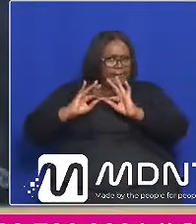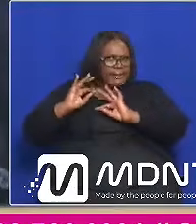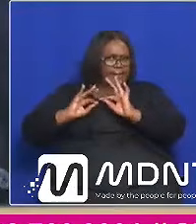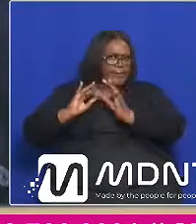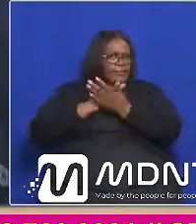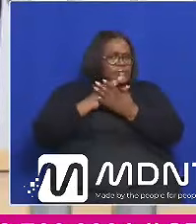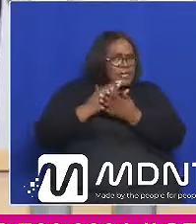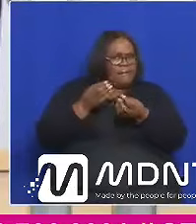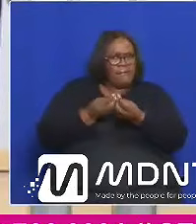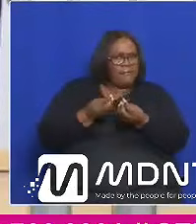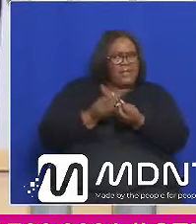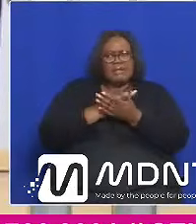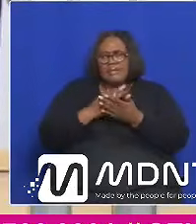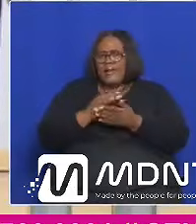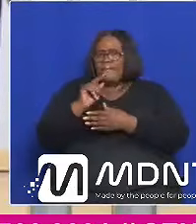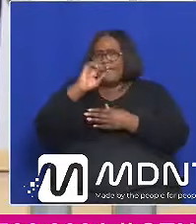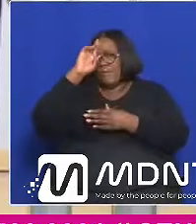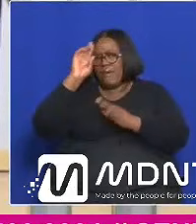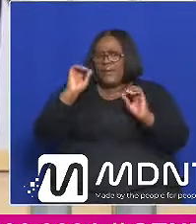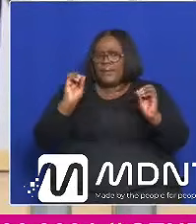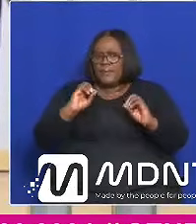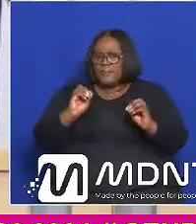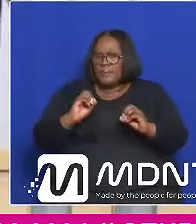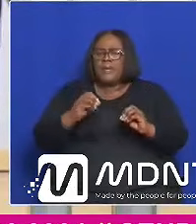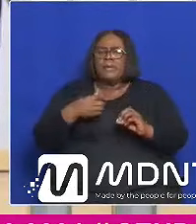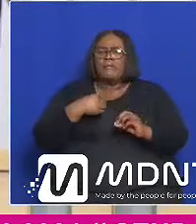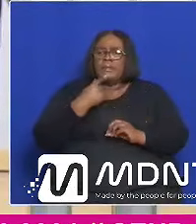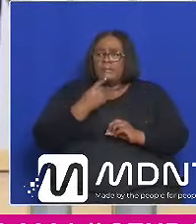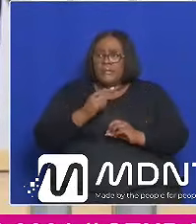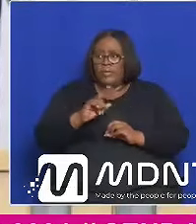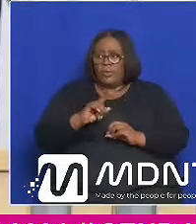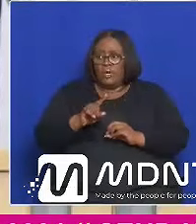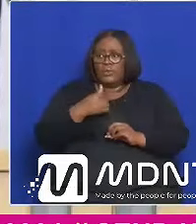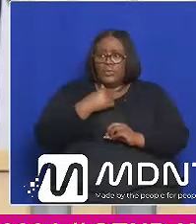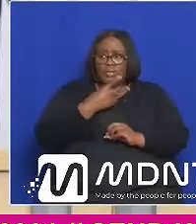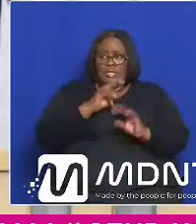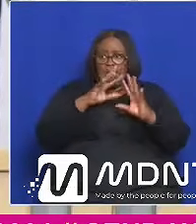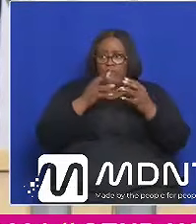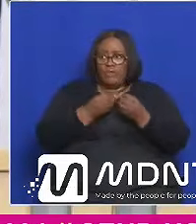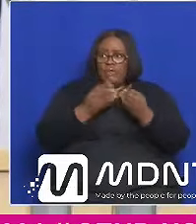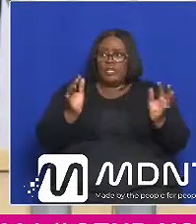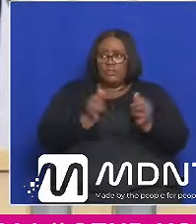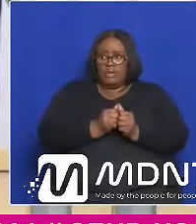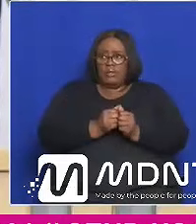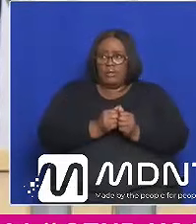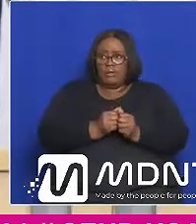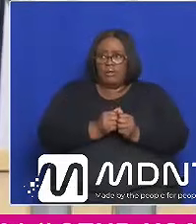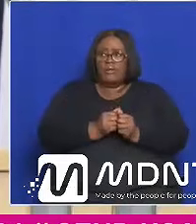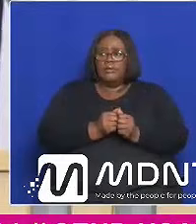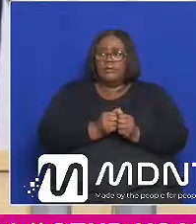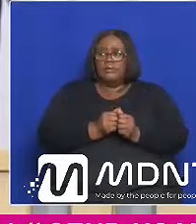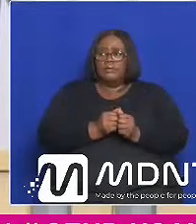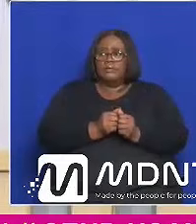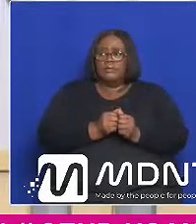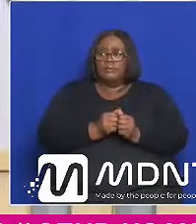don't remember, and all I'm putting is when you look at all of that, they must